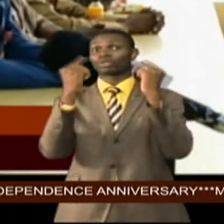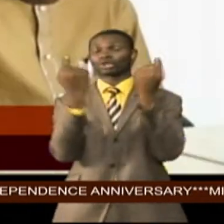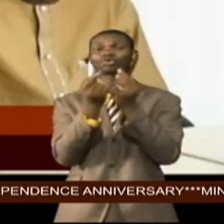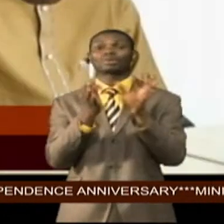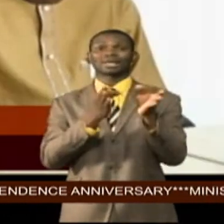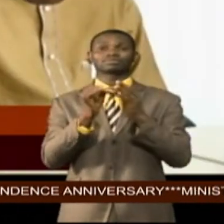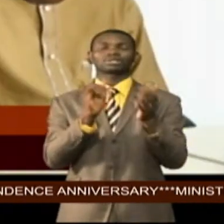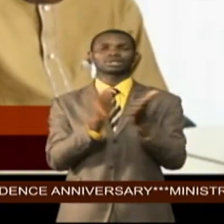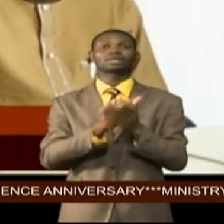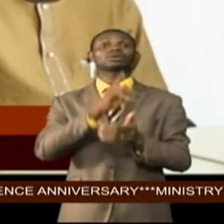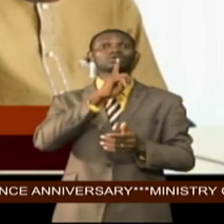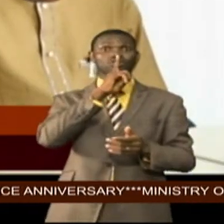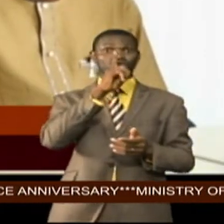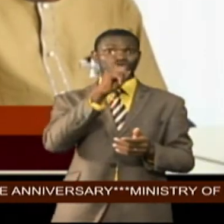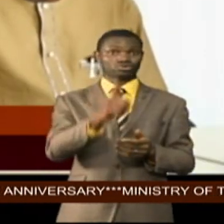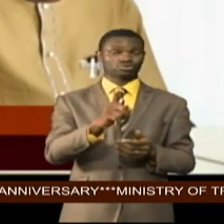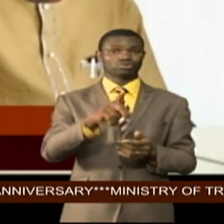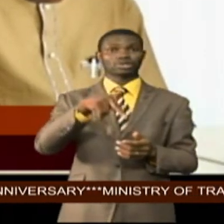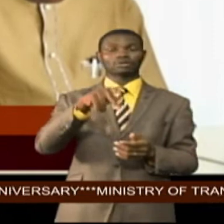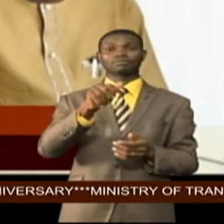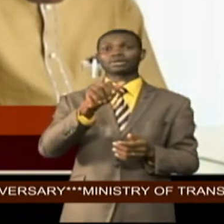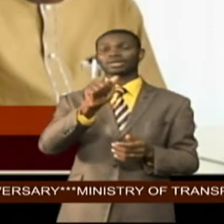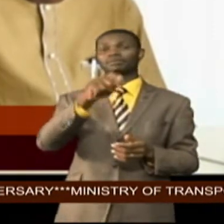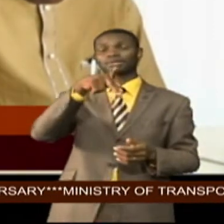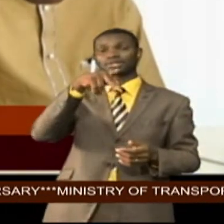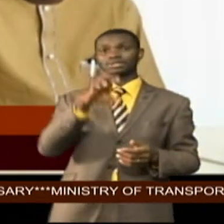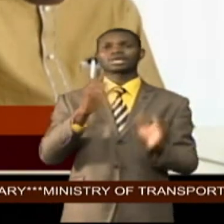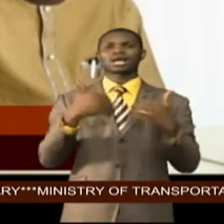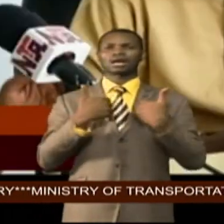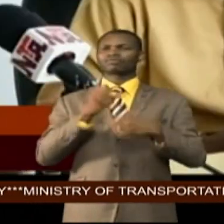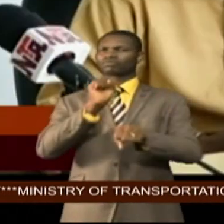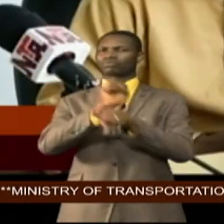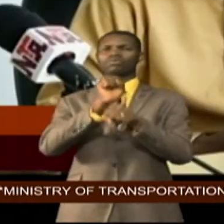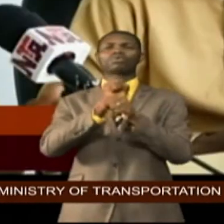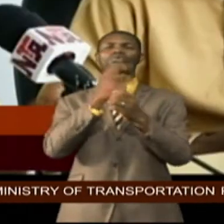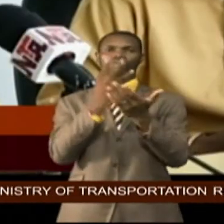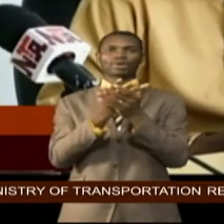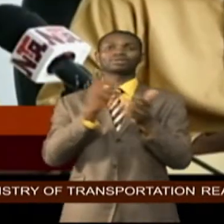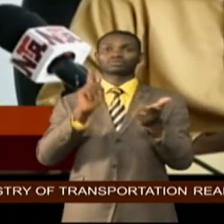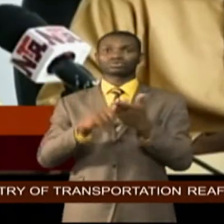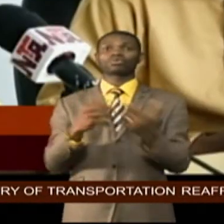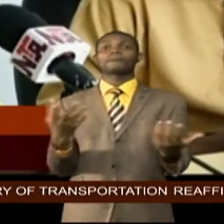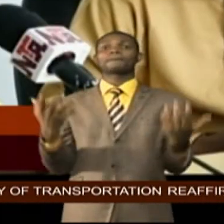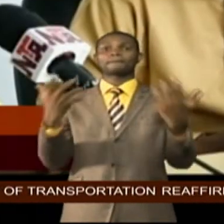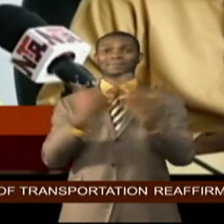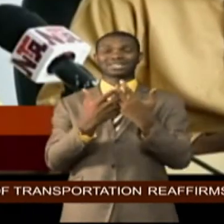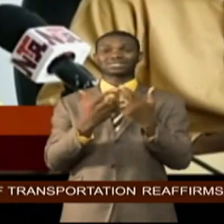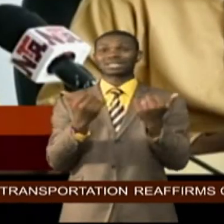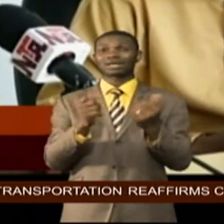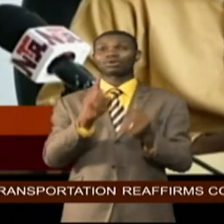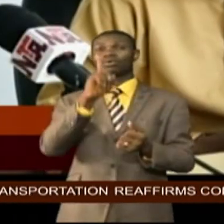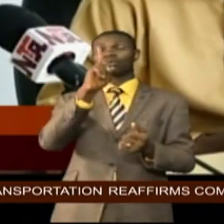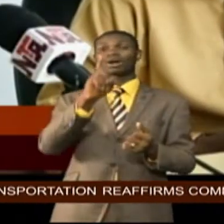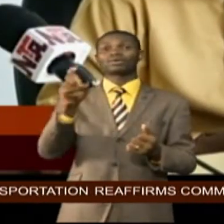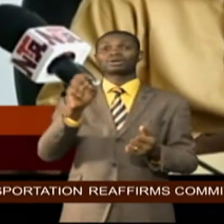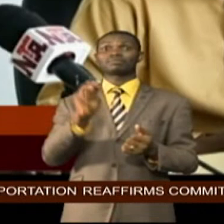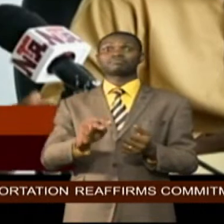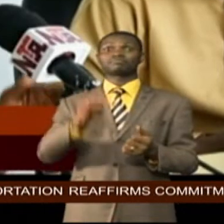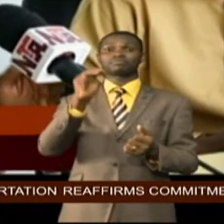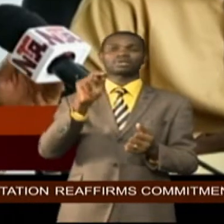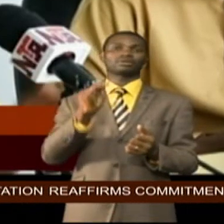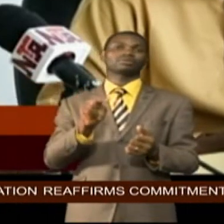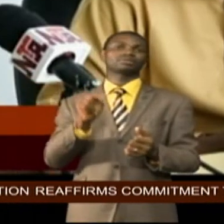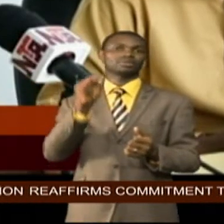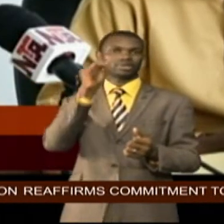effective implementation of programs to actualize the vision of the president to lift 100 million Nigerians out of poverty in